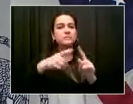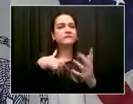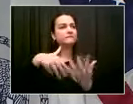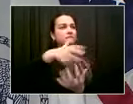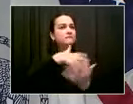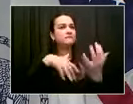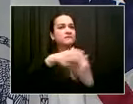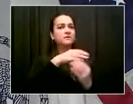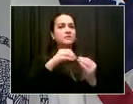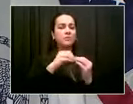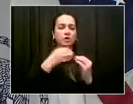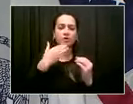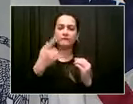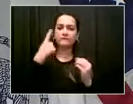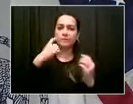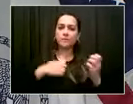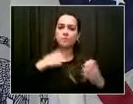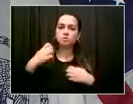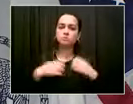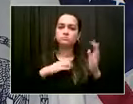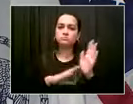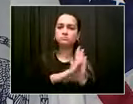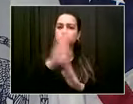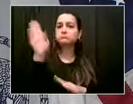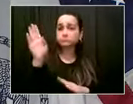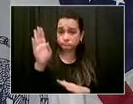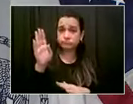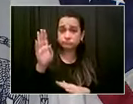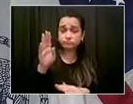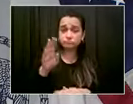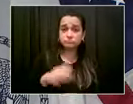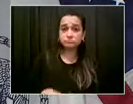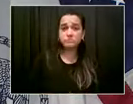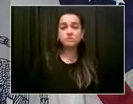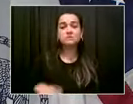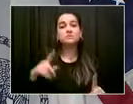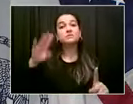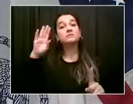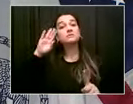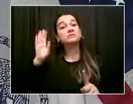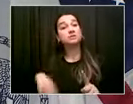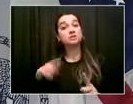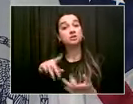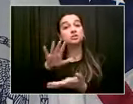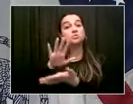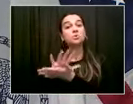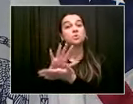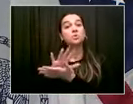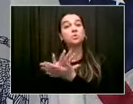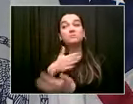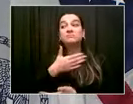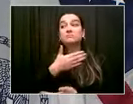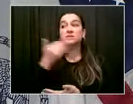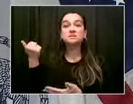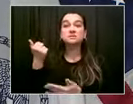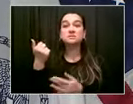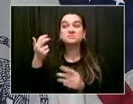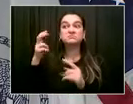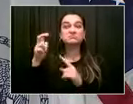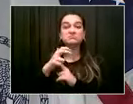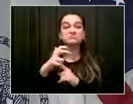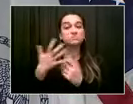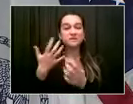periods. Parents made a decision. I understand why. In many cases, they had gotten used to the norm with remote, and they didn't want to disrupt late in the